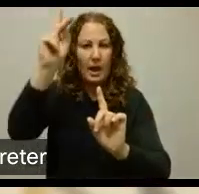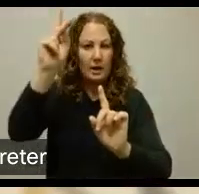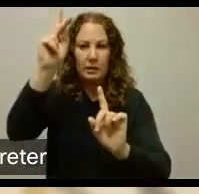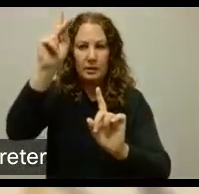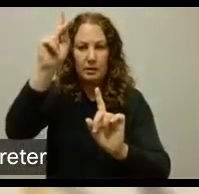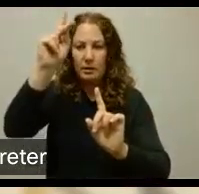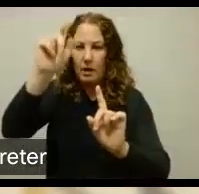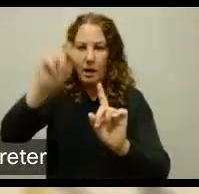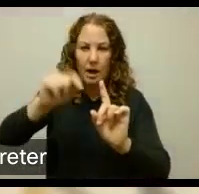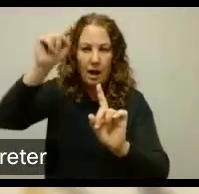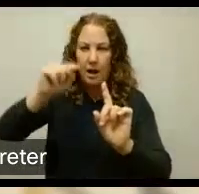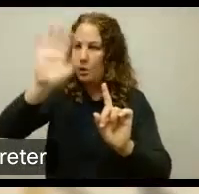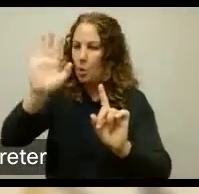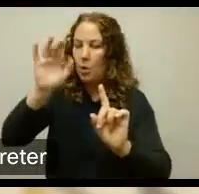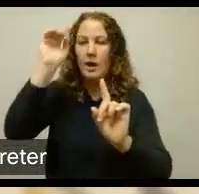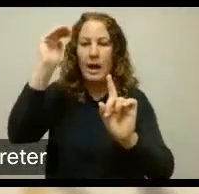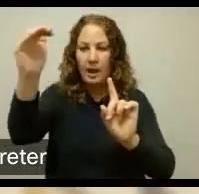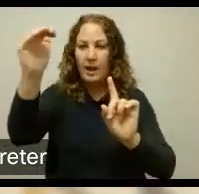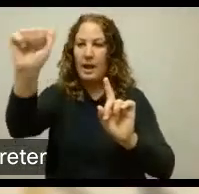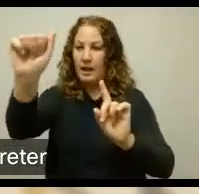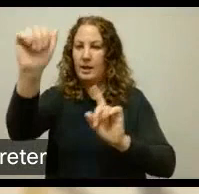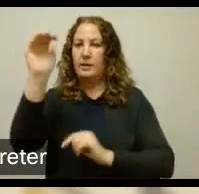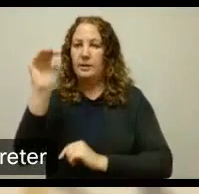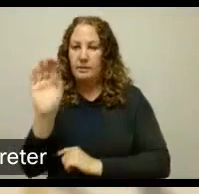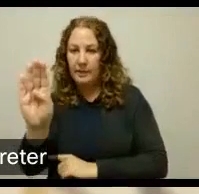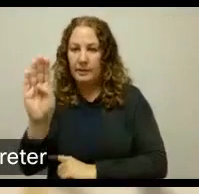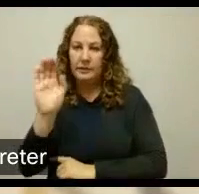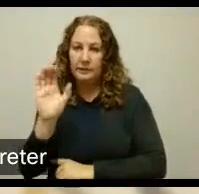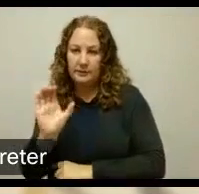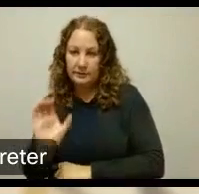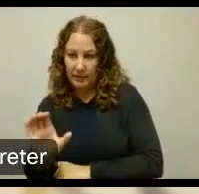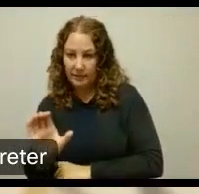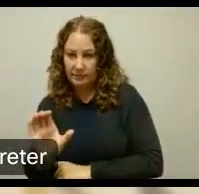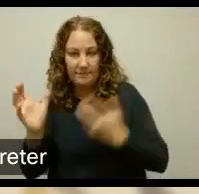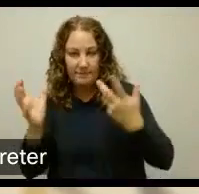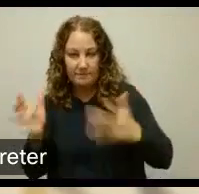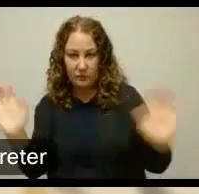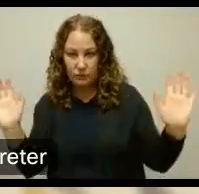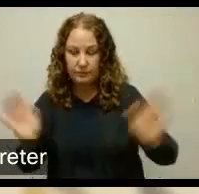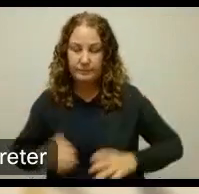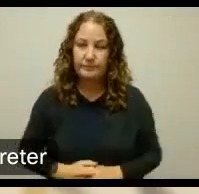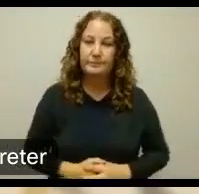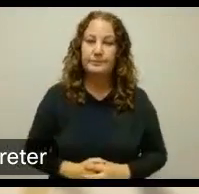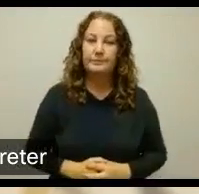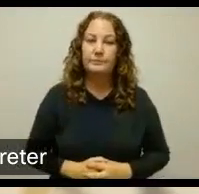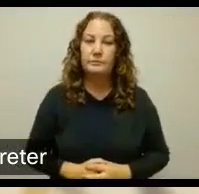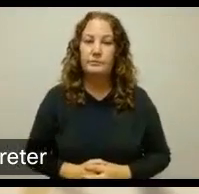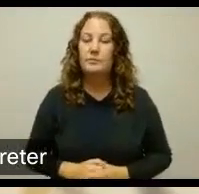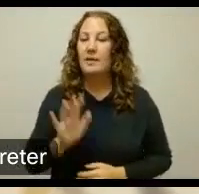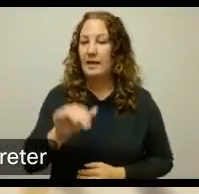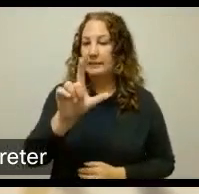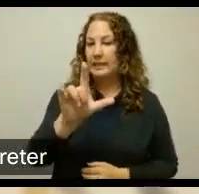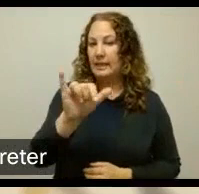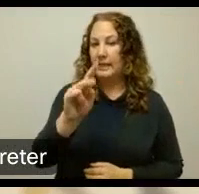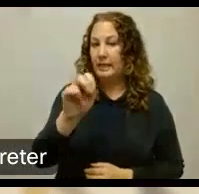A and B. We move from A to B to C, and then we are done. That's linear